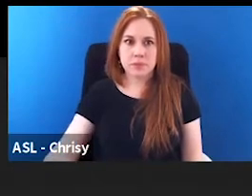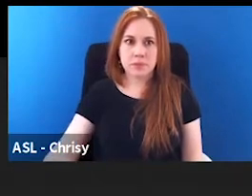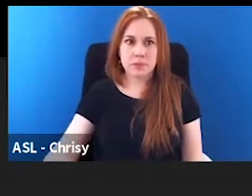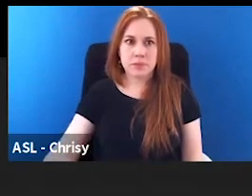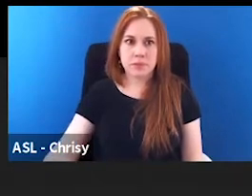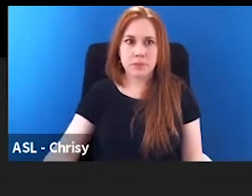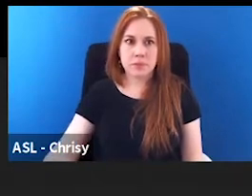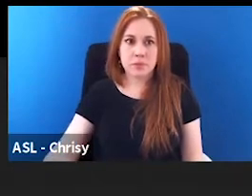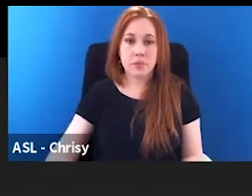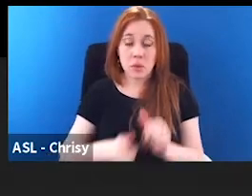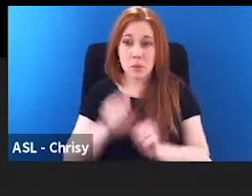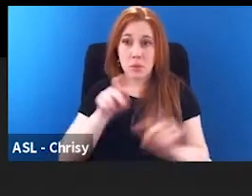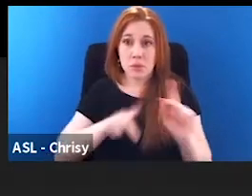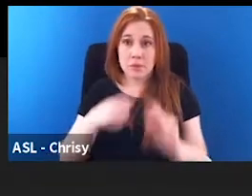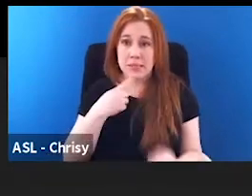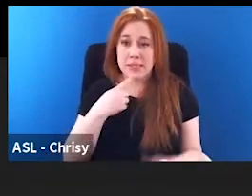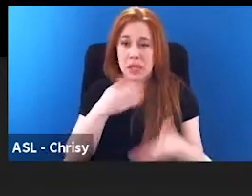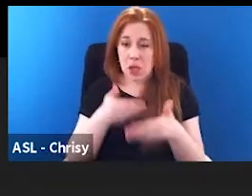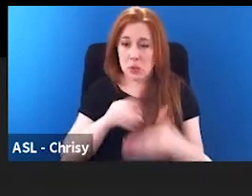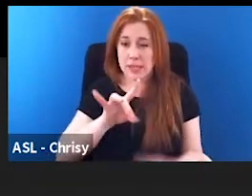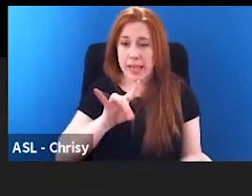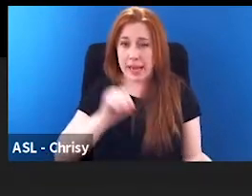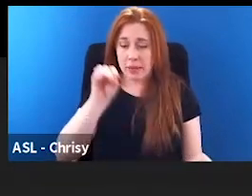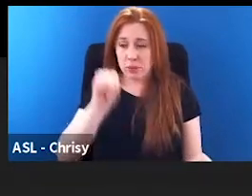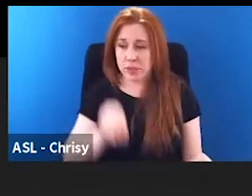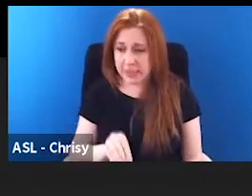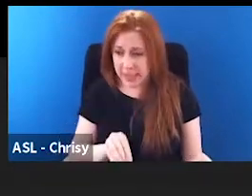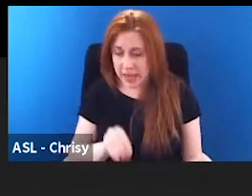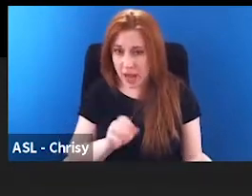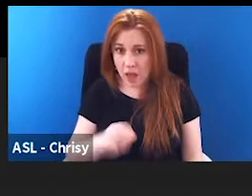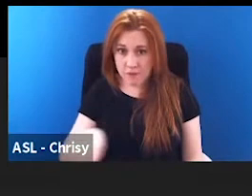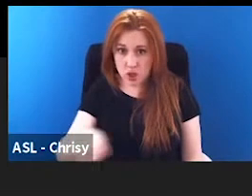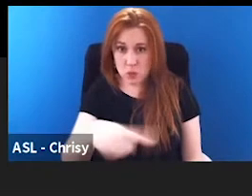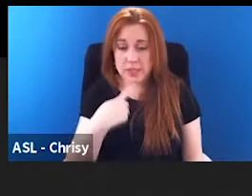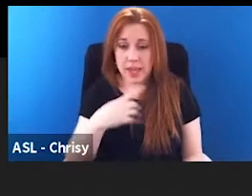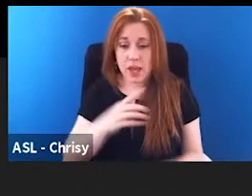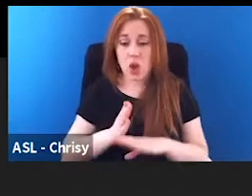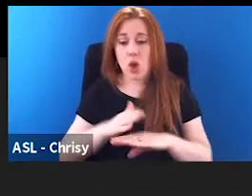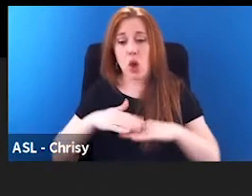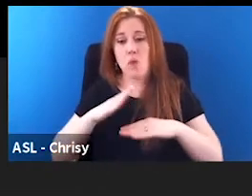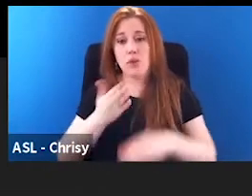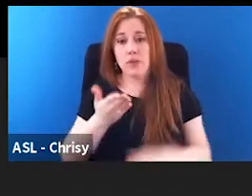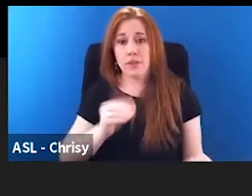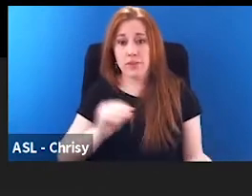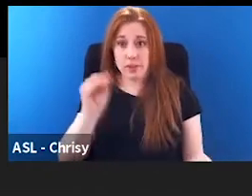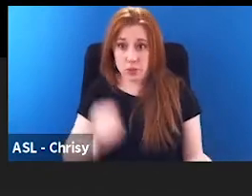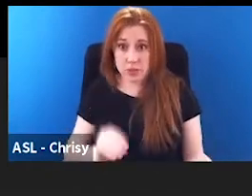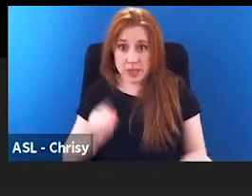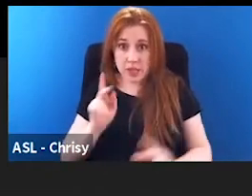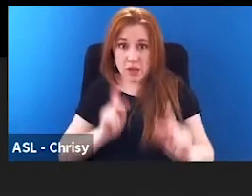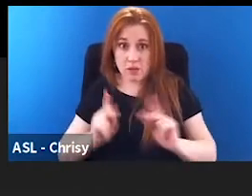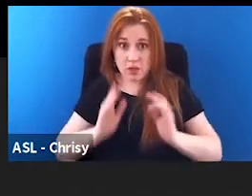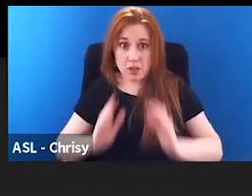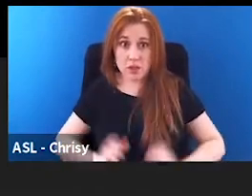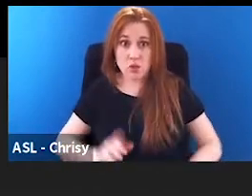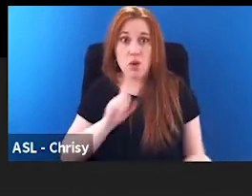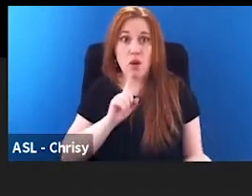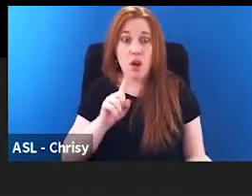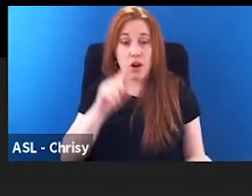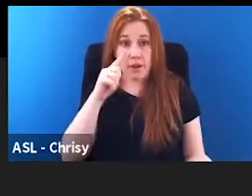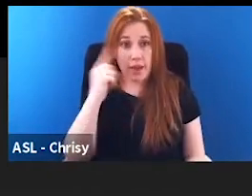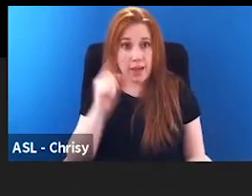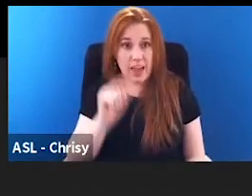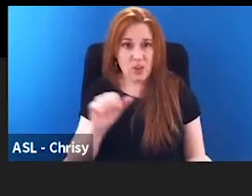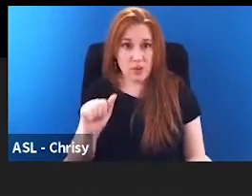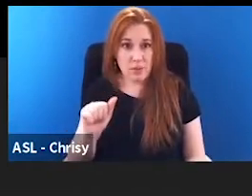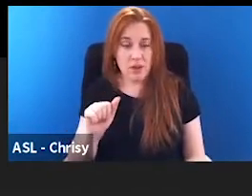So the majority of people would say, close to 80% of the people would say that more than 15% of consumers are African American, between